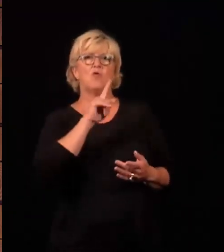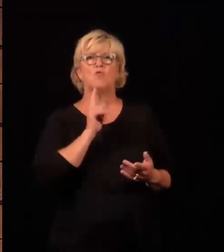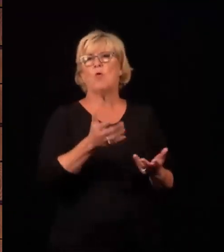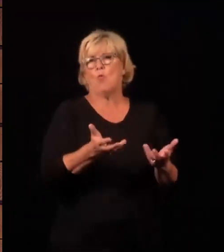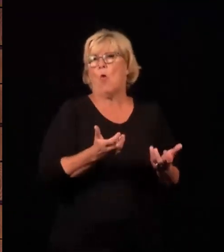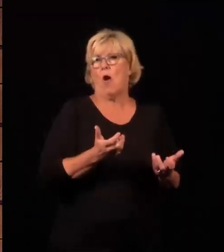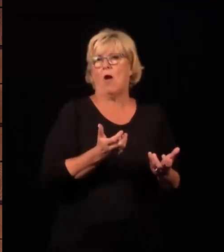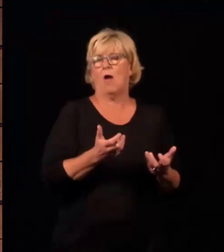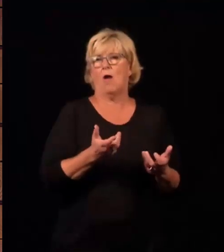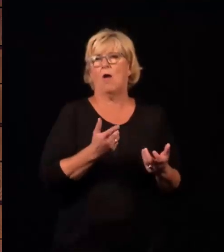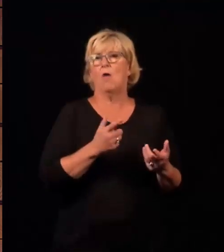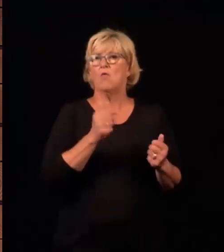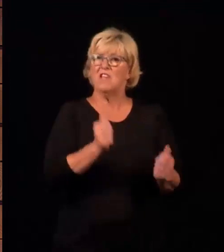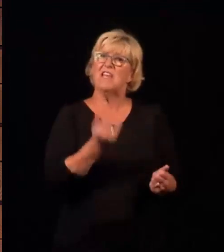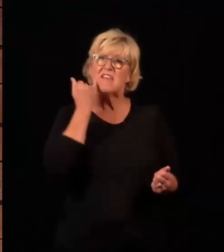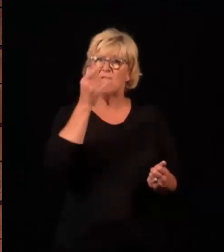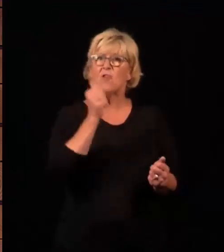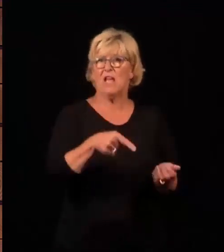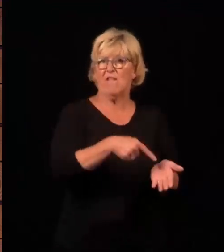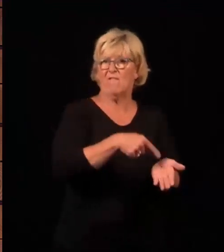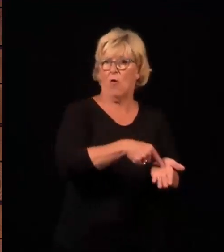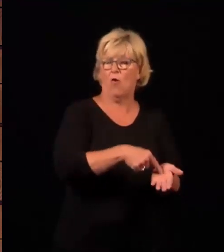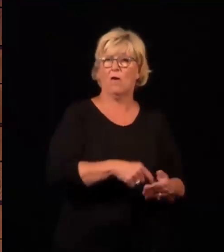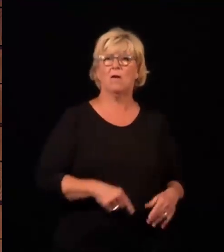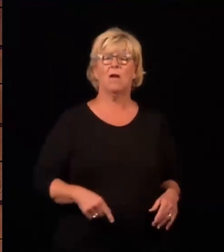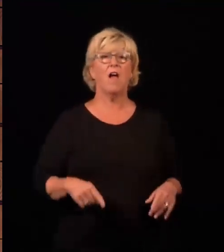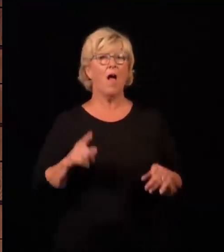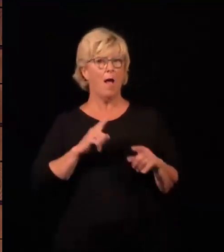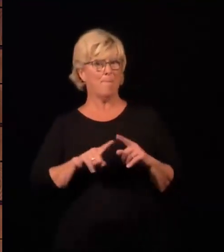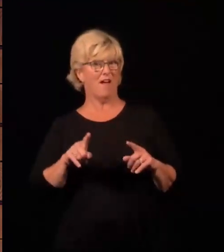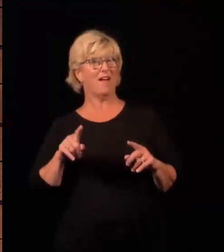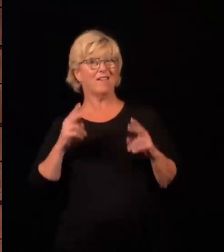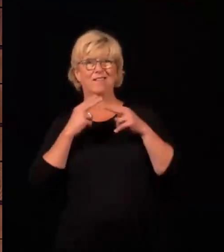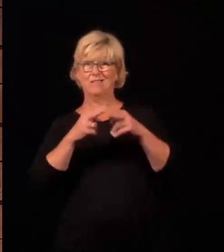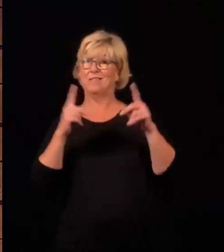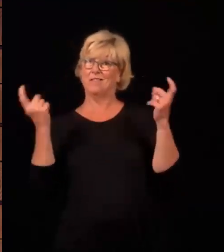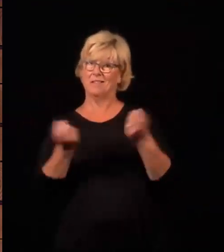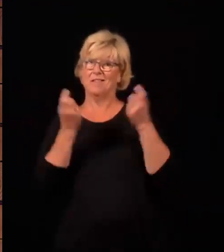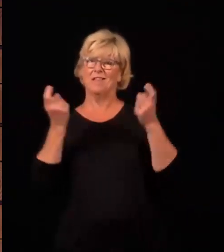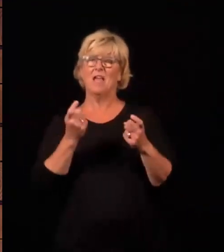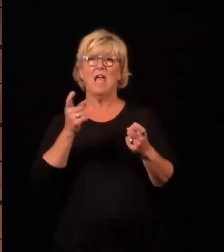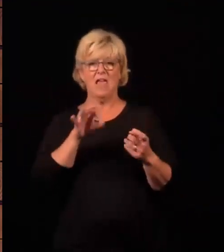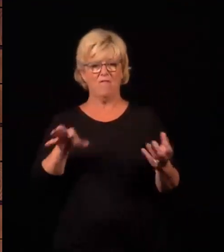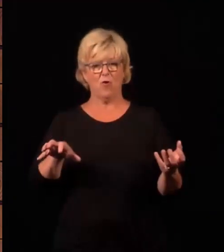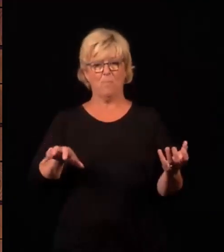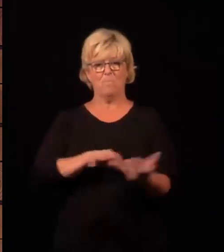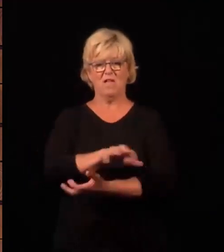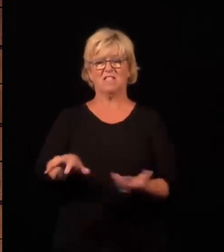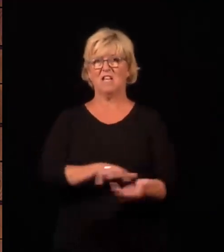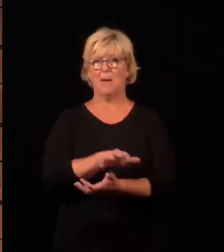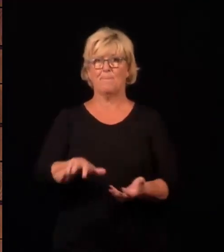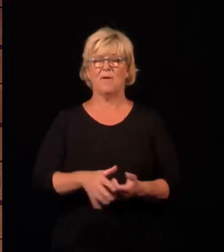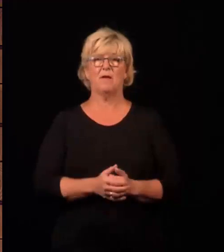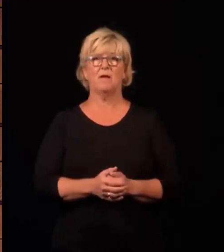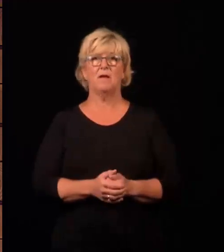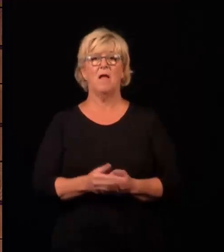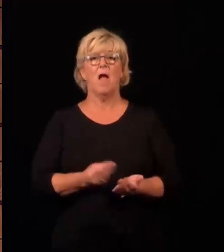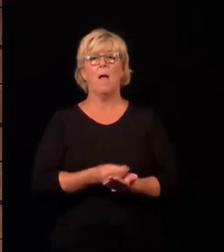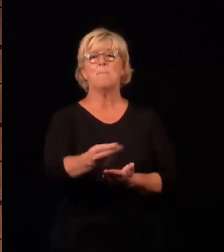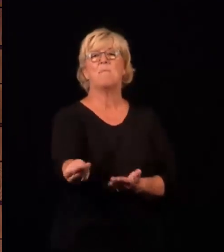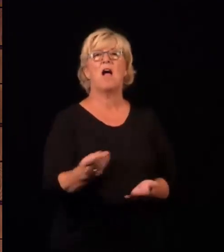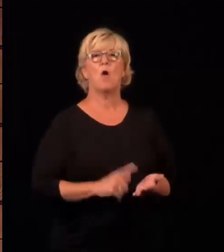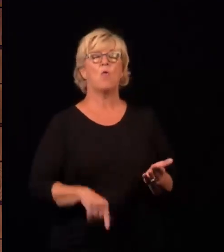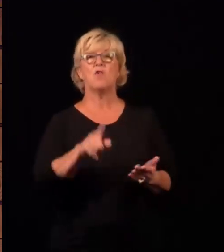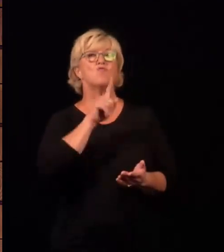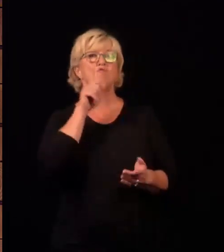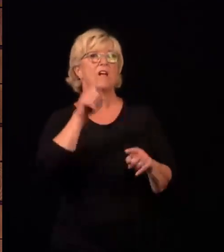want when you can afford it. But it is a sin to mix up these categories and purchase what you